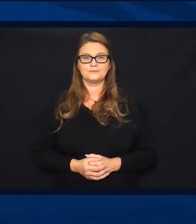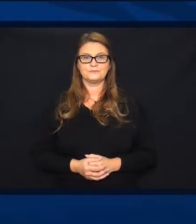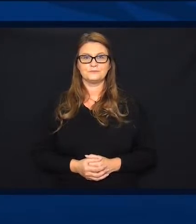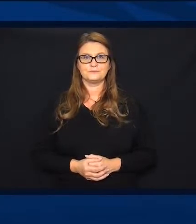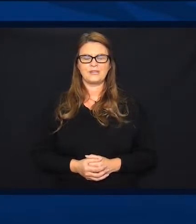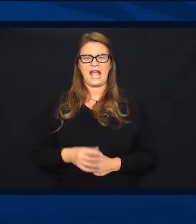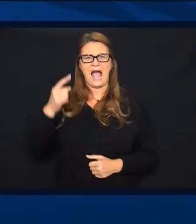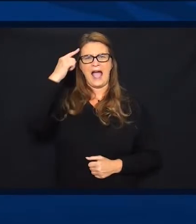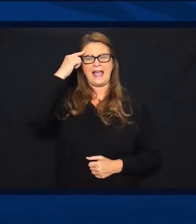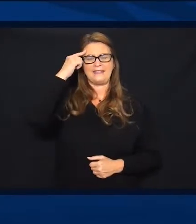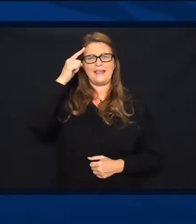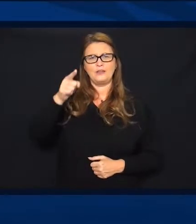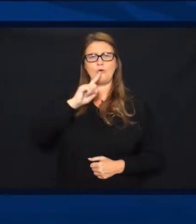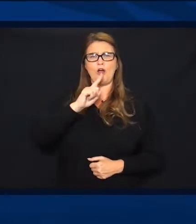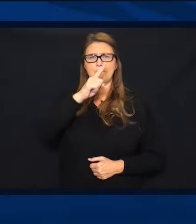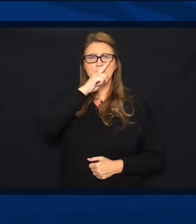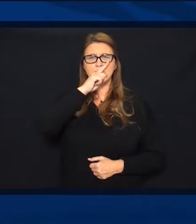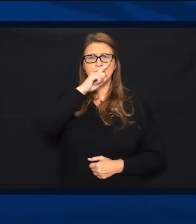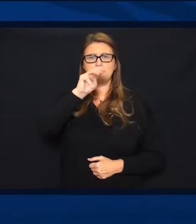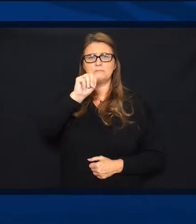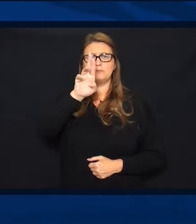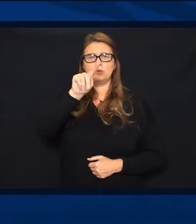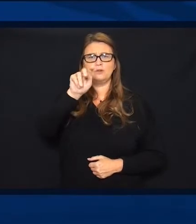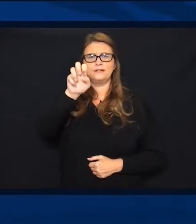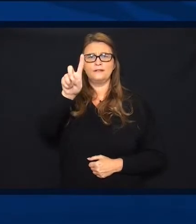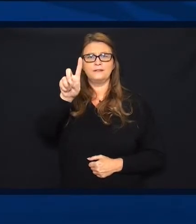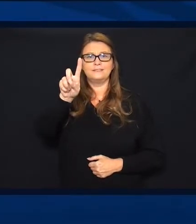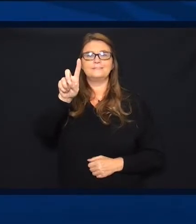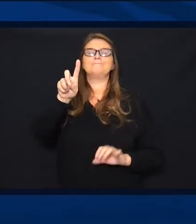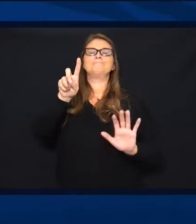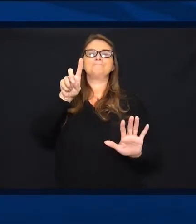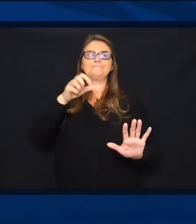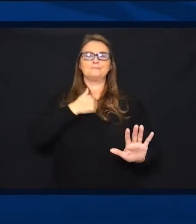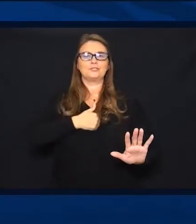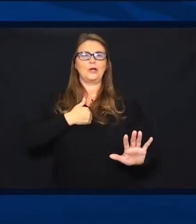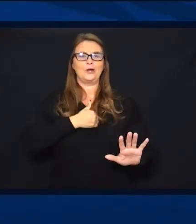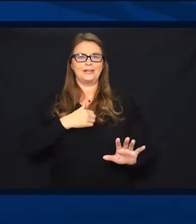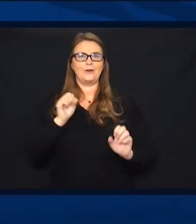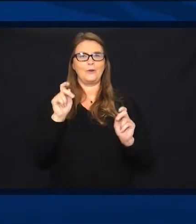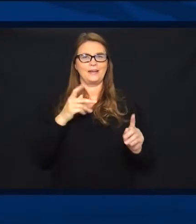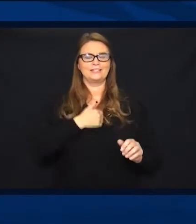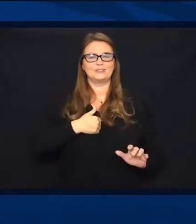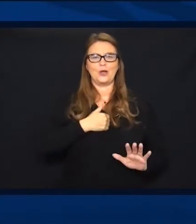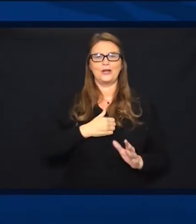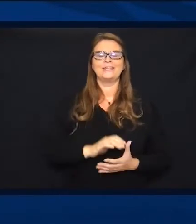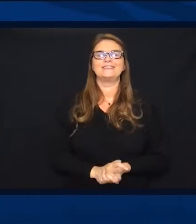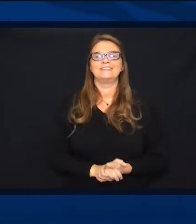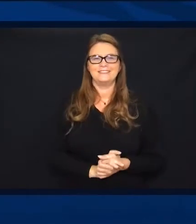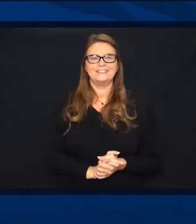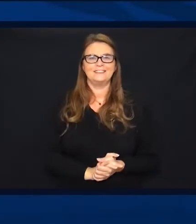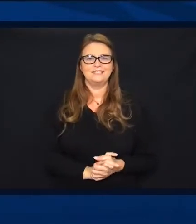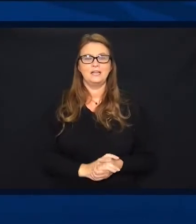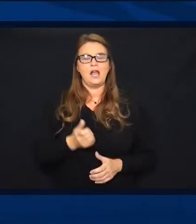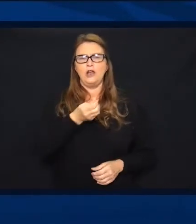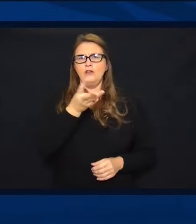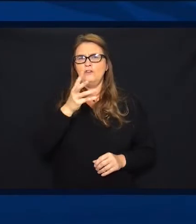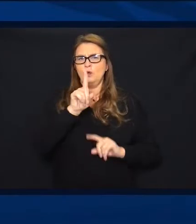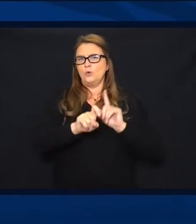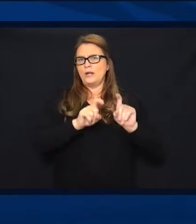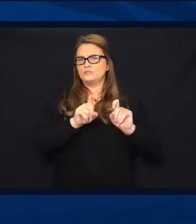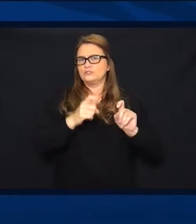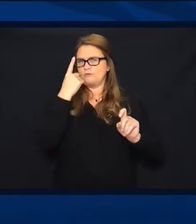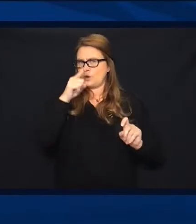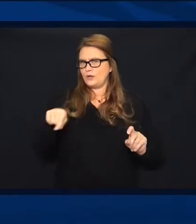Kenny, if you're speaking, you're muted. Wasn't speaking, but now, sorry for the delay. A couple of quick questions, if I